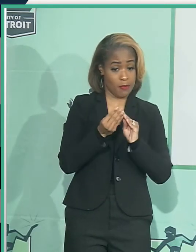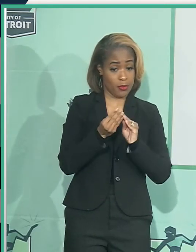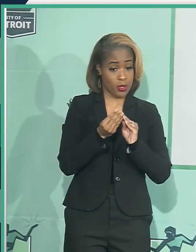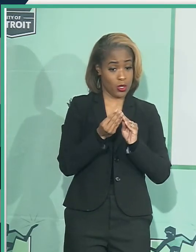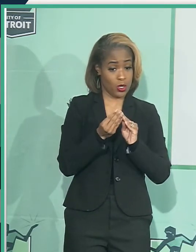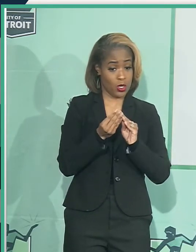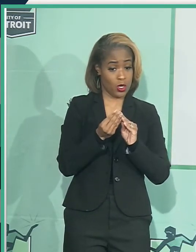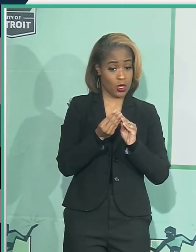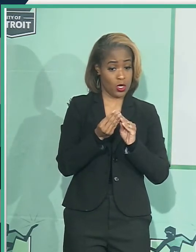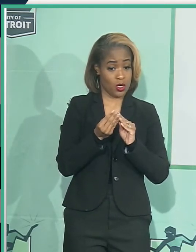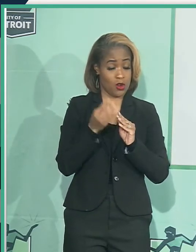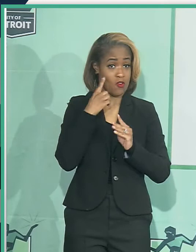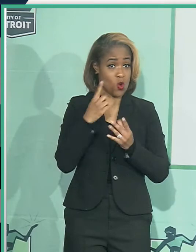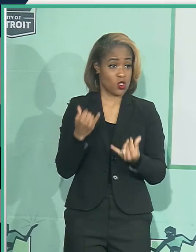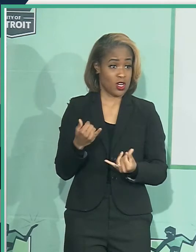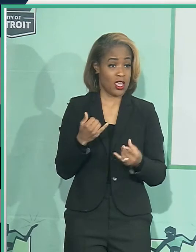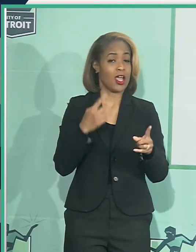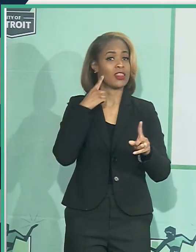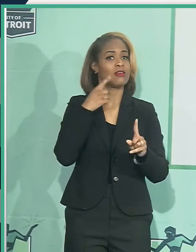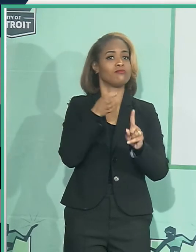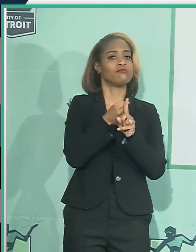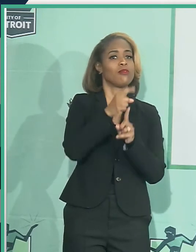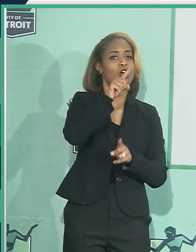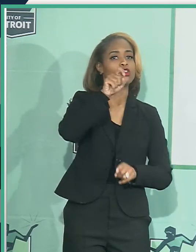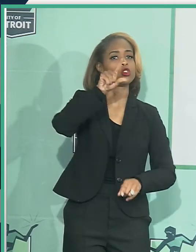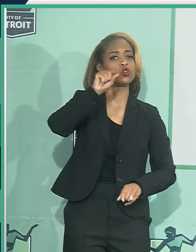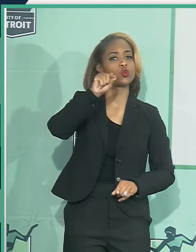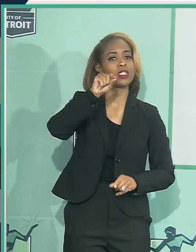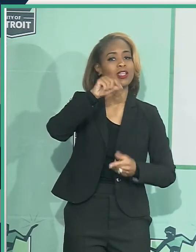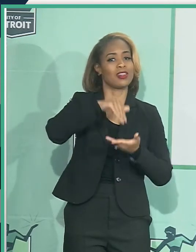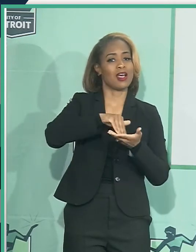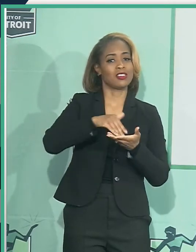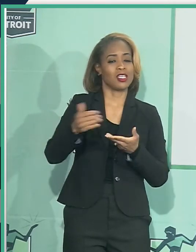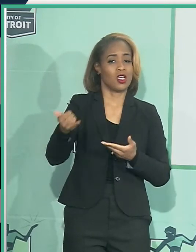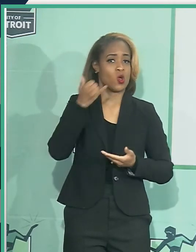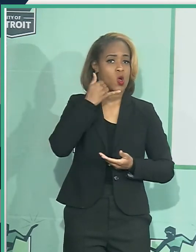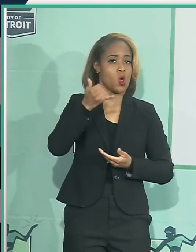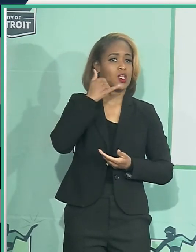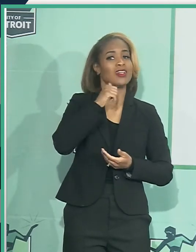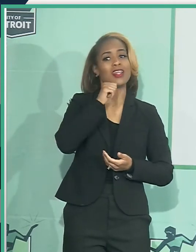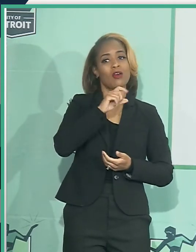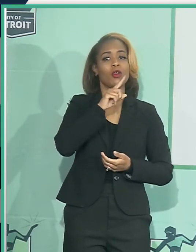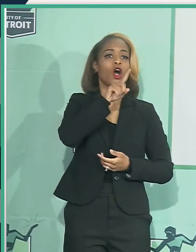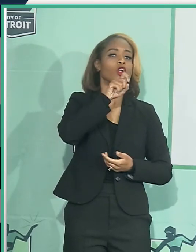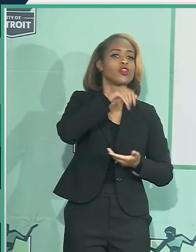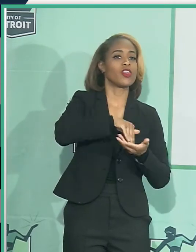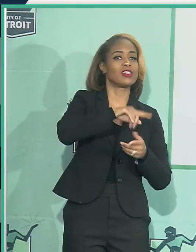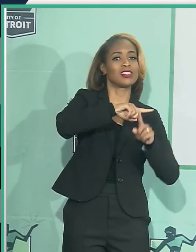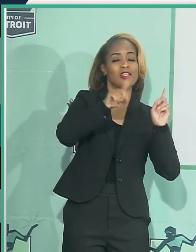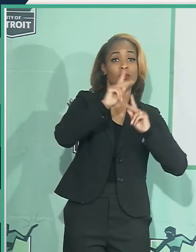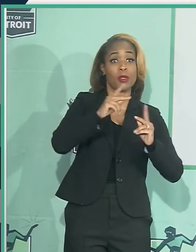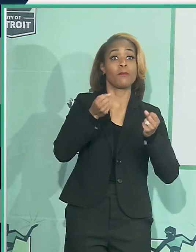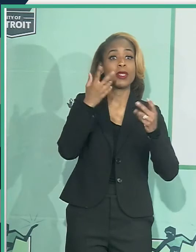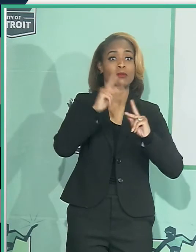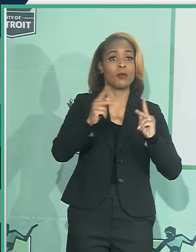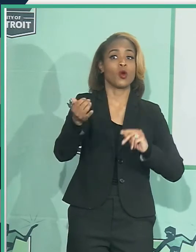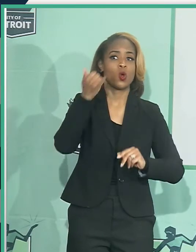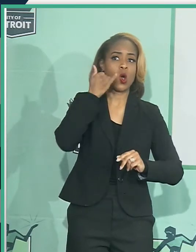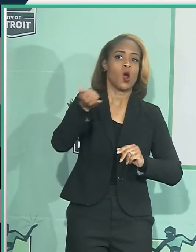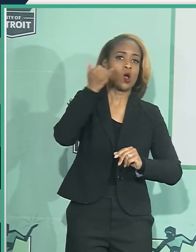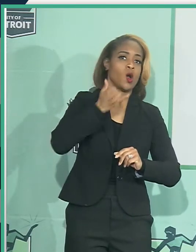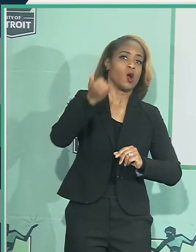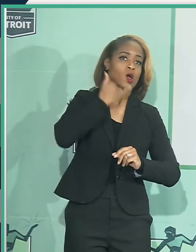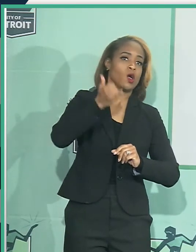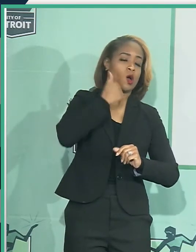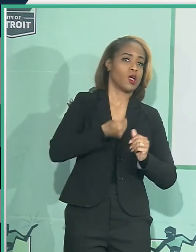night? I think they hit 120,000. And that's not necessarily 100,000 different people. A lot of folks called back multiple times